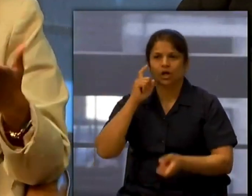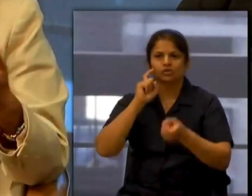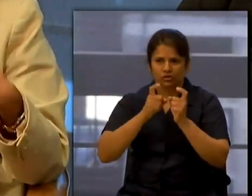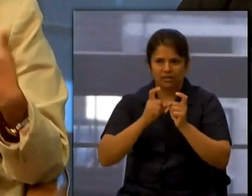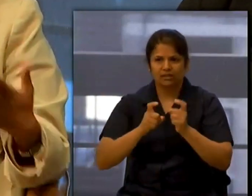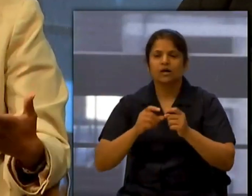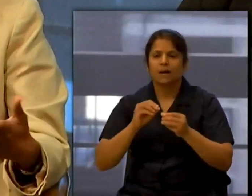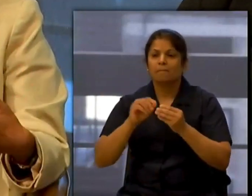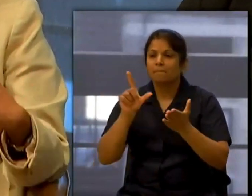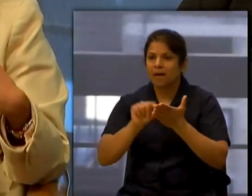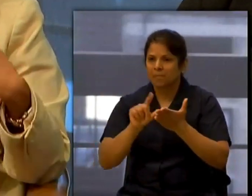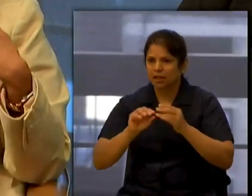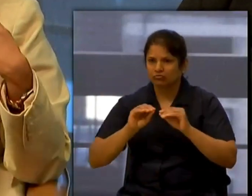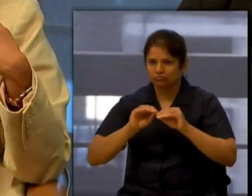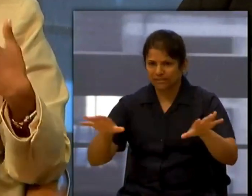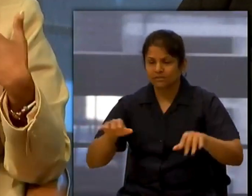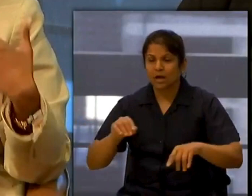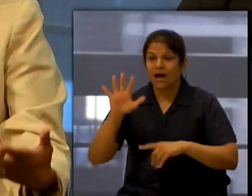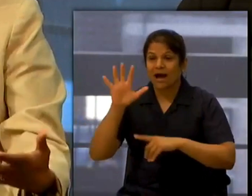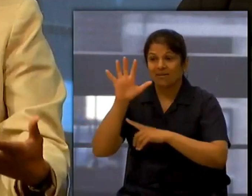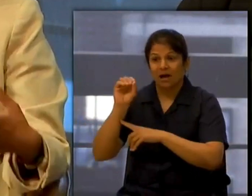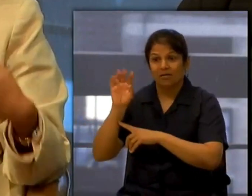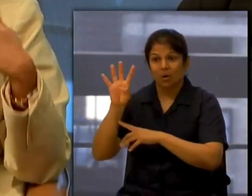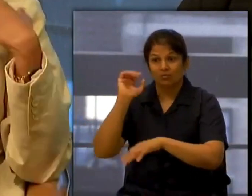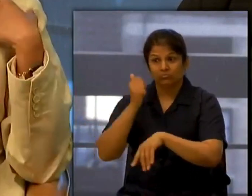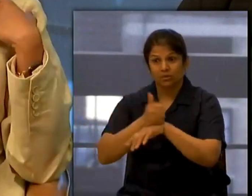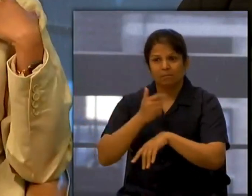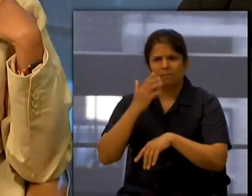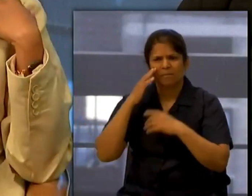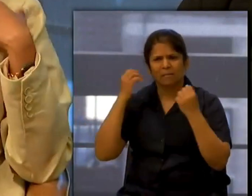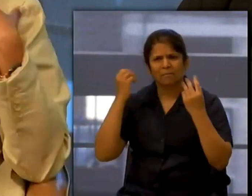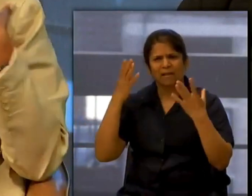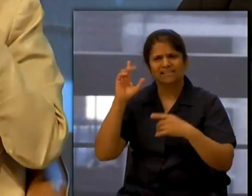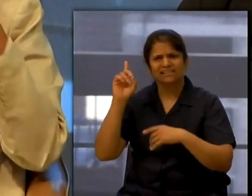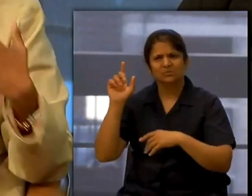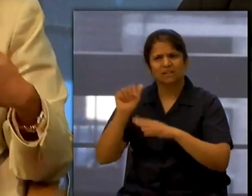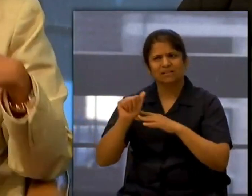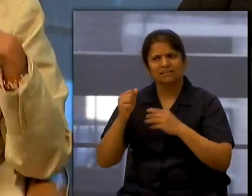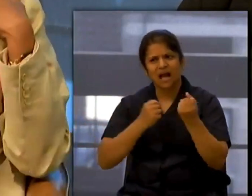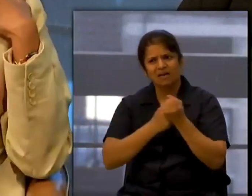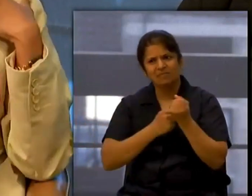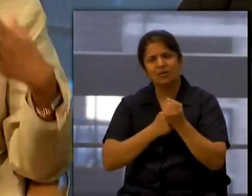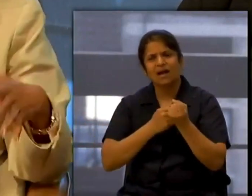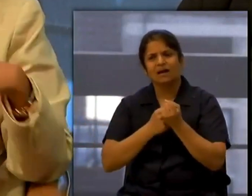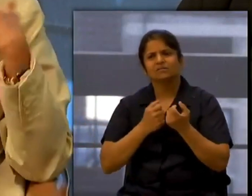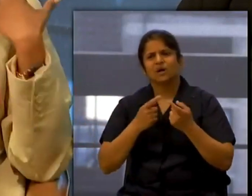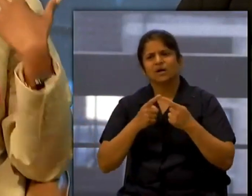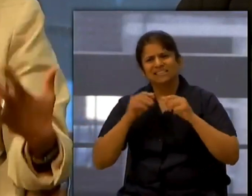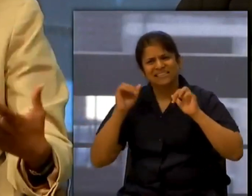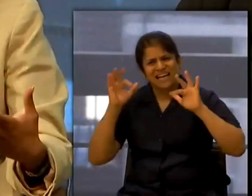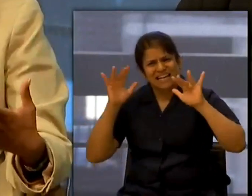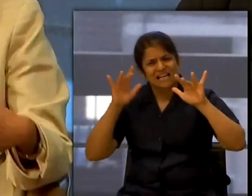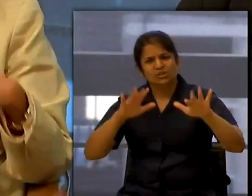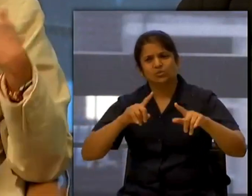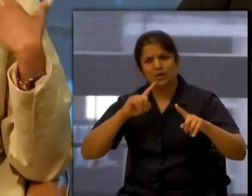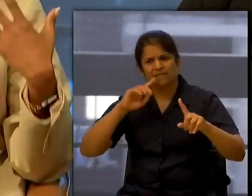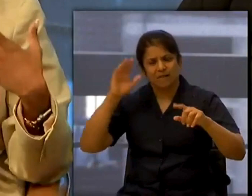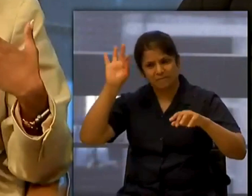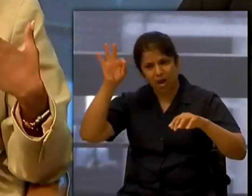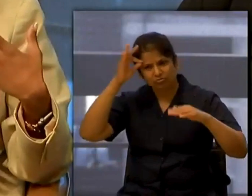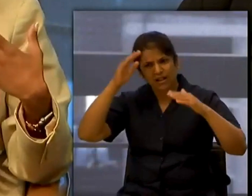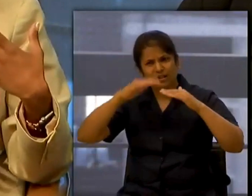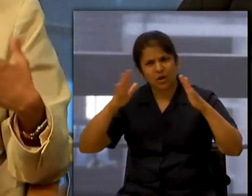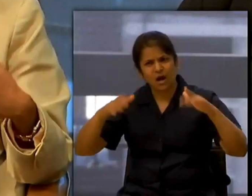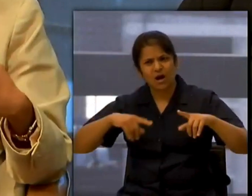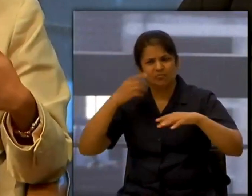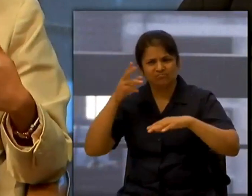504 came to be because a lot of disability advocates, like stormed federal buildings and sat outside and did these sit-ins in order to